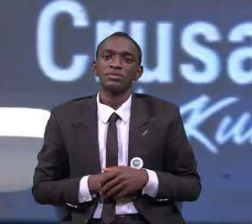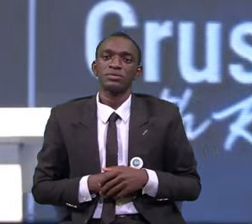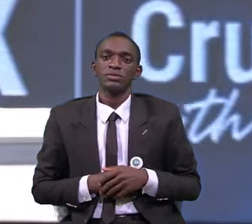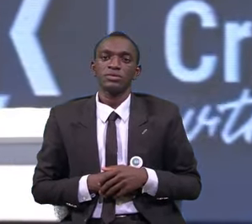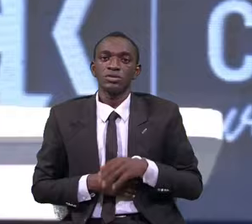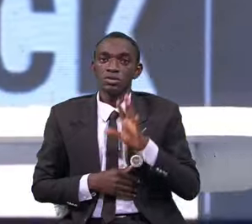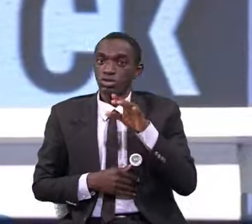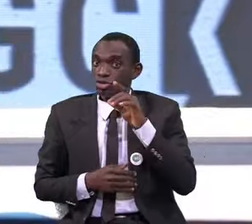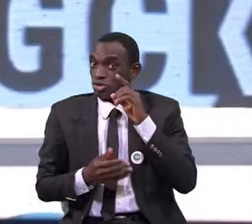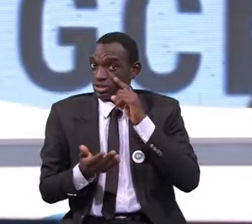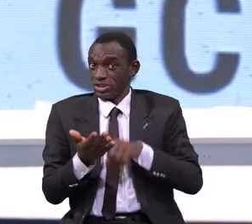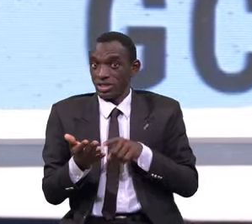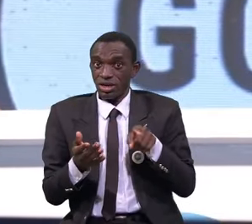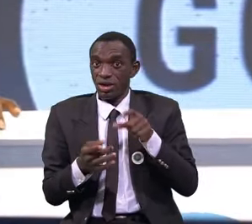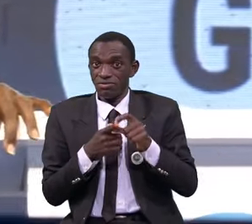Look at that word there.